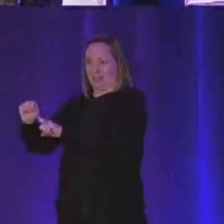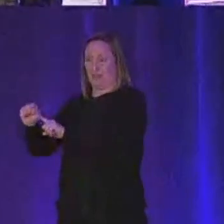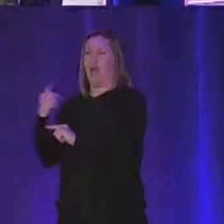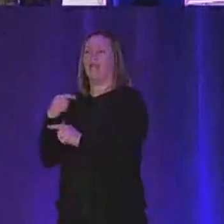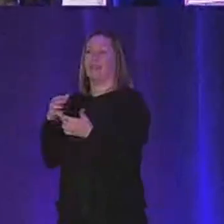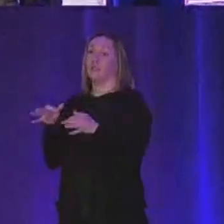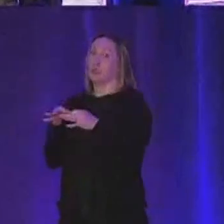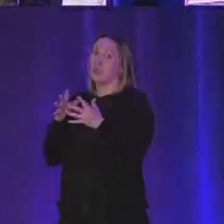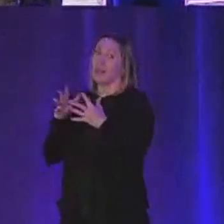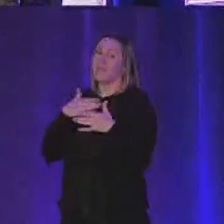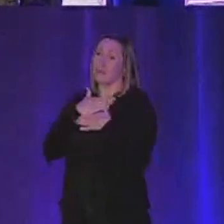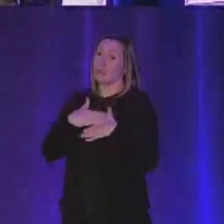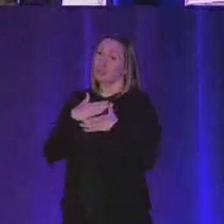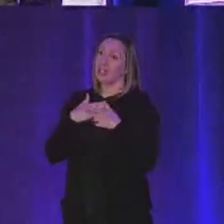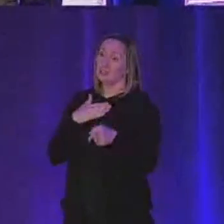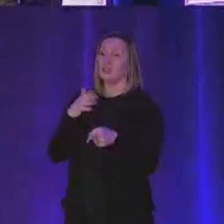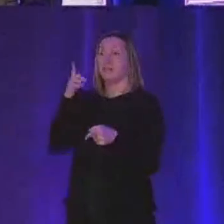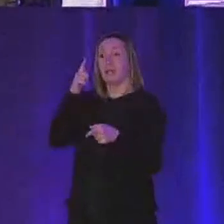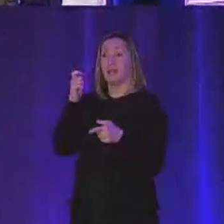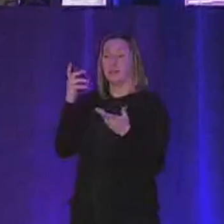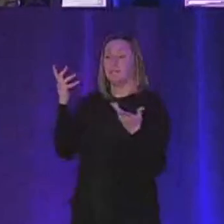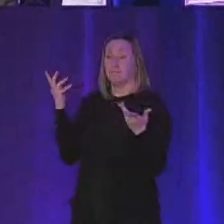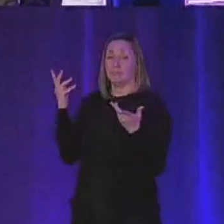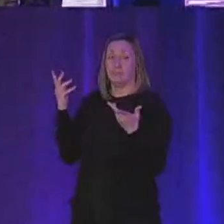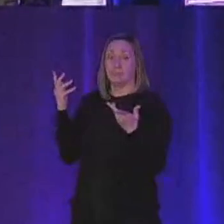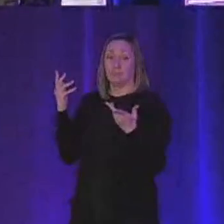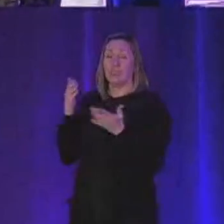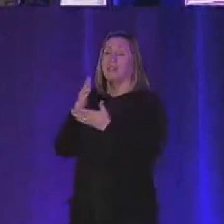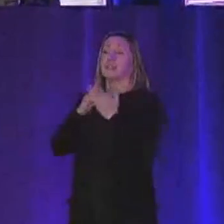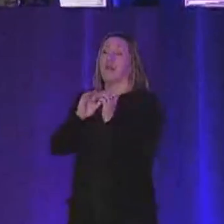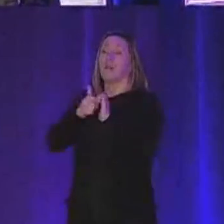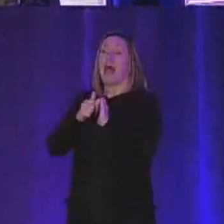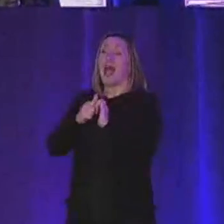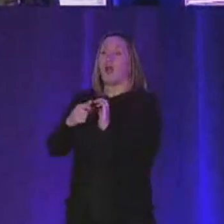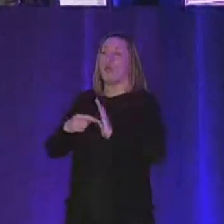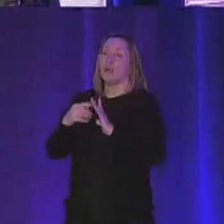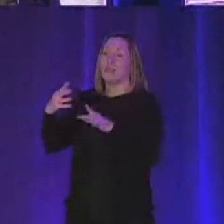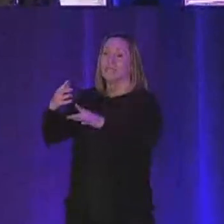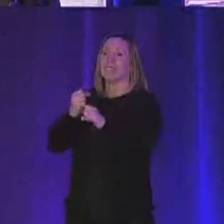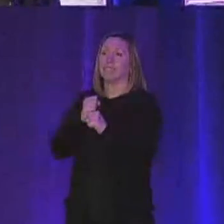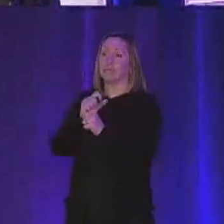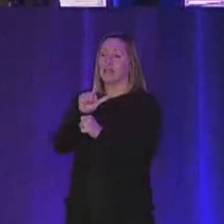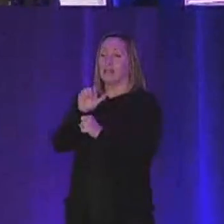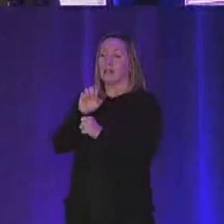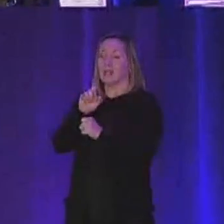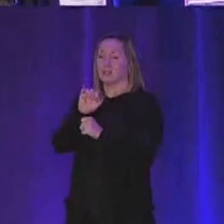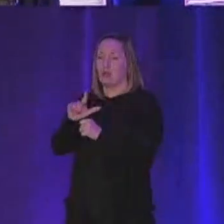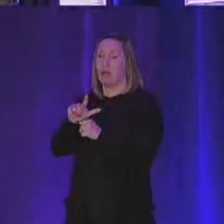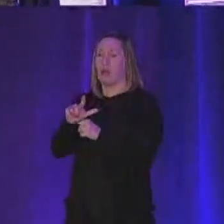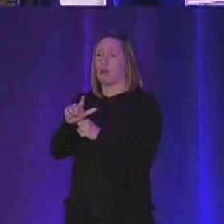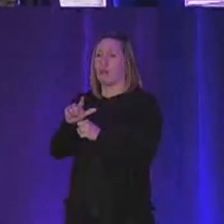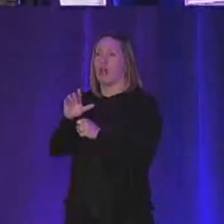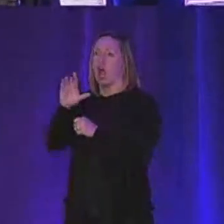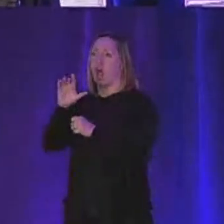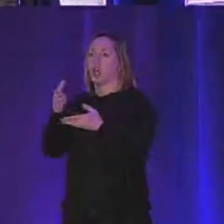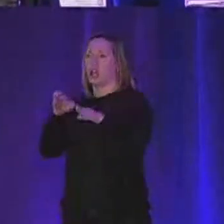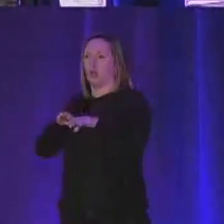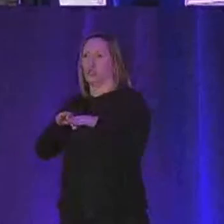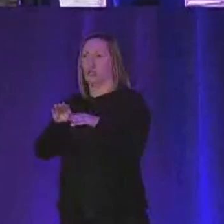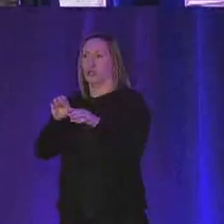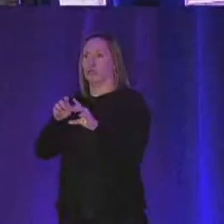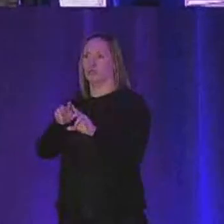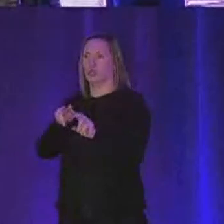appreciation because it somehow captures lexical closure scope. Like if we split this function out,